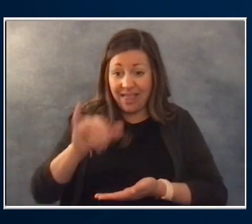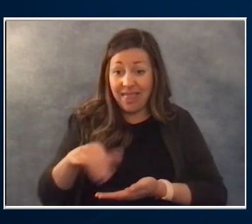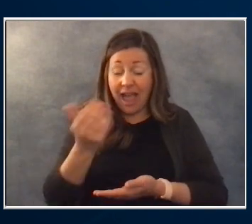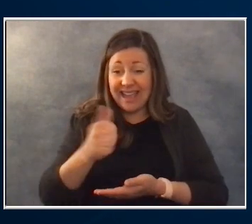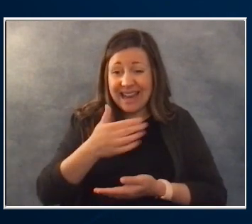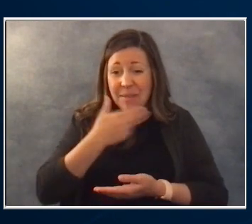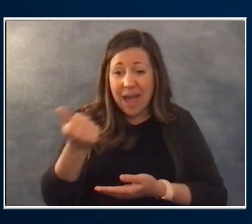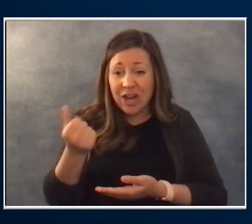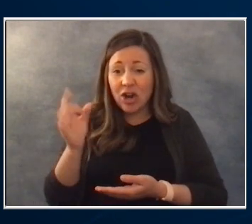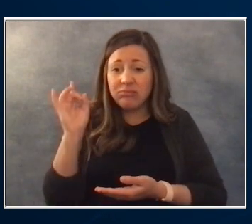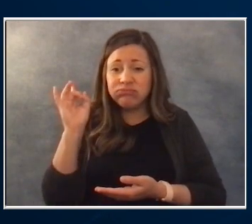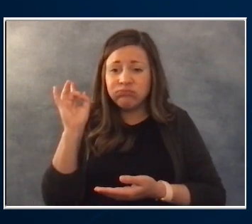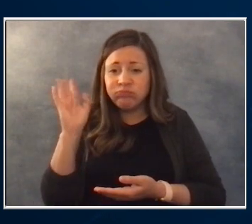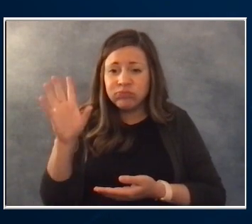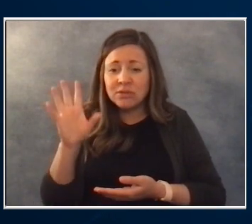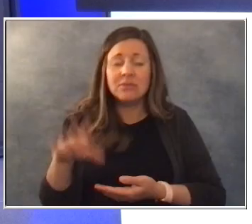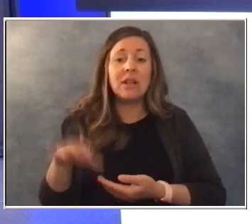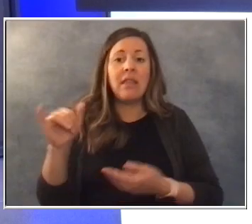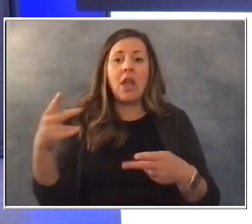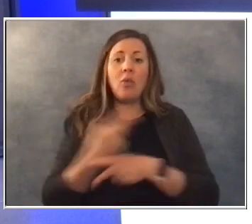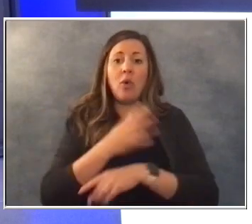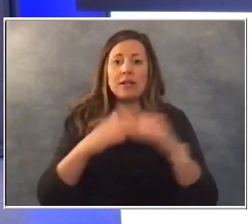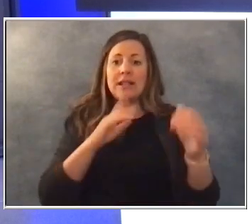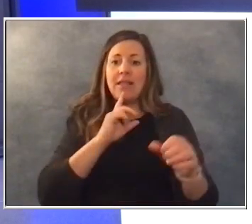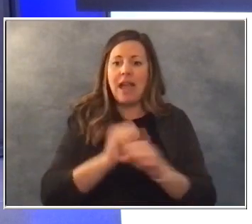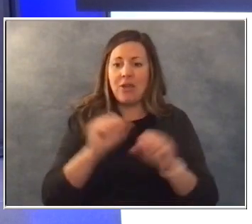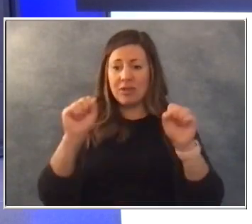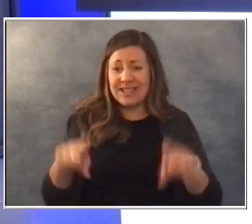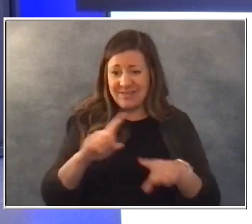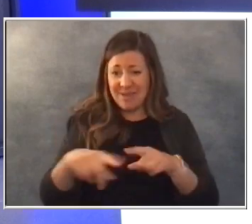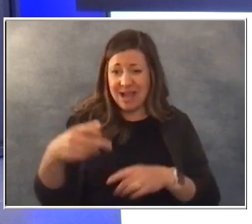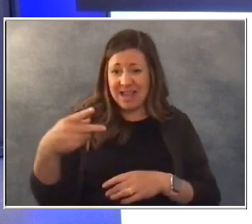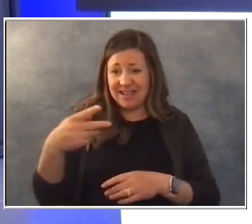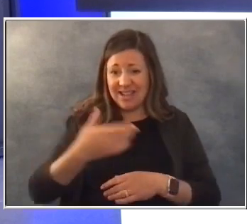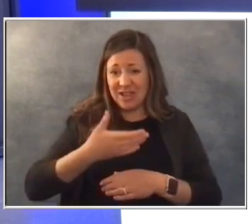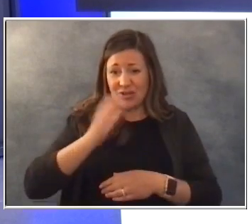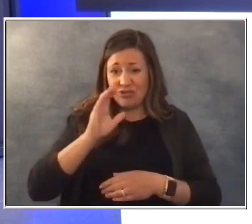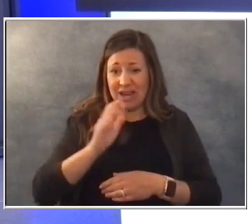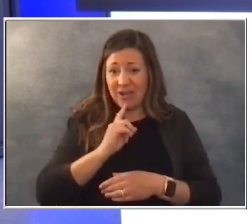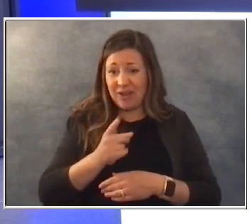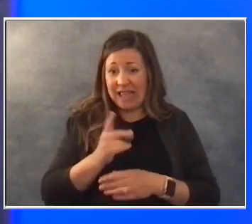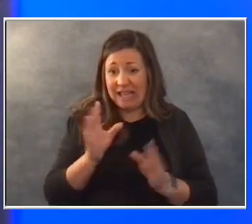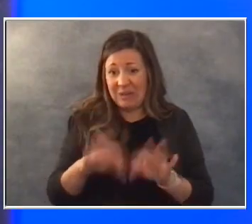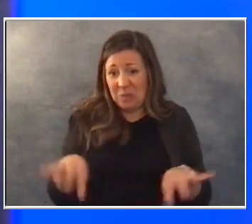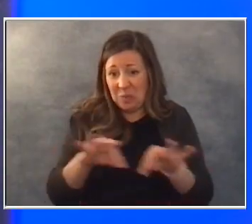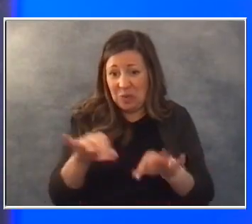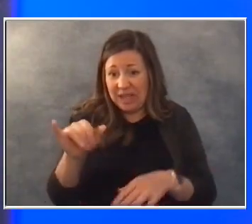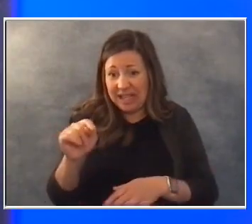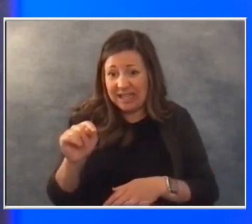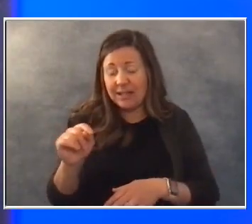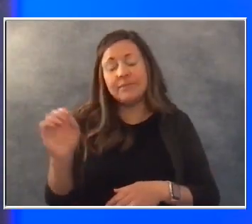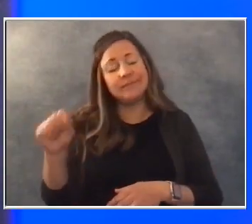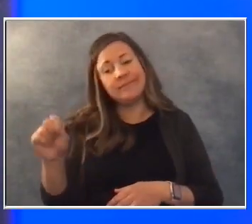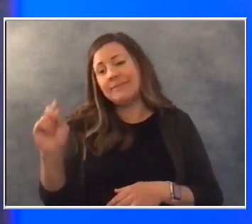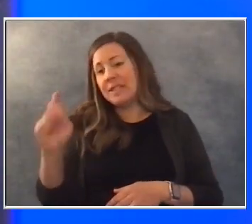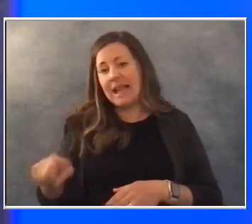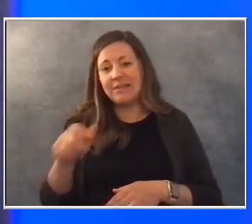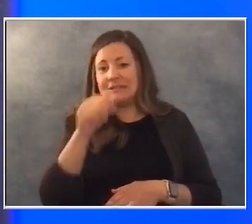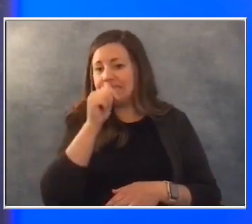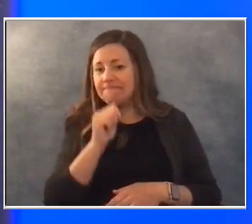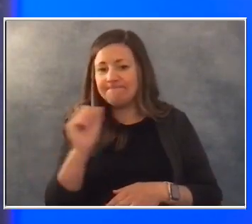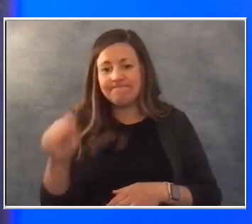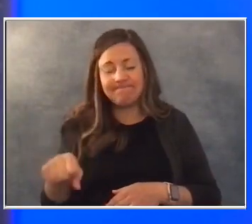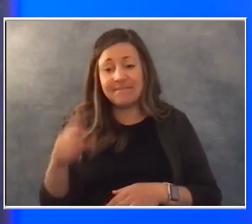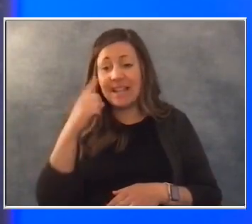so true. But is the prep just worth what we're finding out in there? Yes, absolutely. I mean, I think colorectal cancer